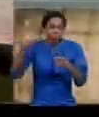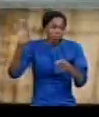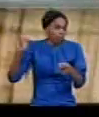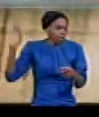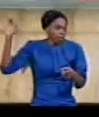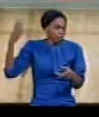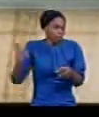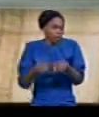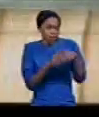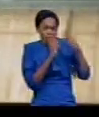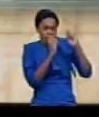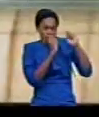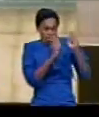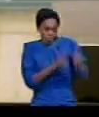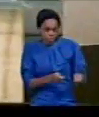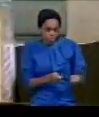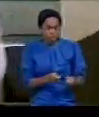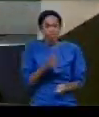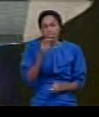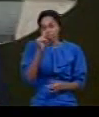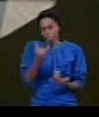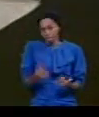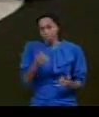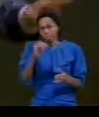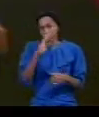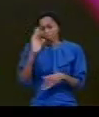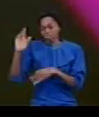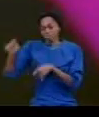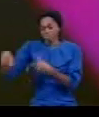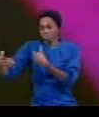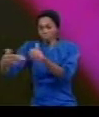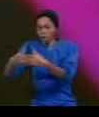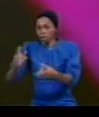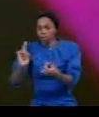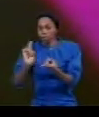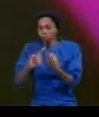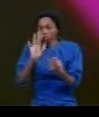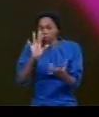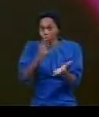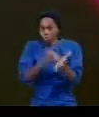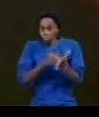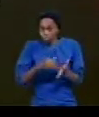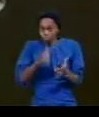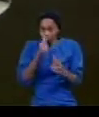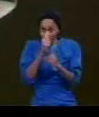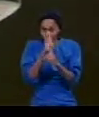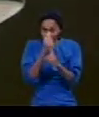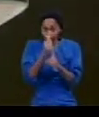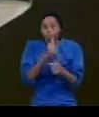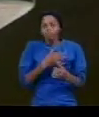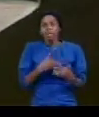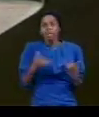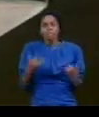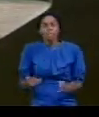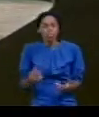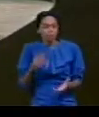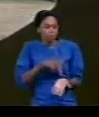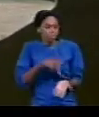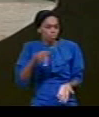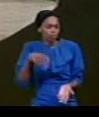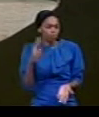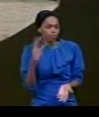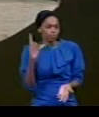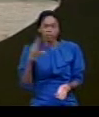gift. Then you are back to the old self. Paul the apostle said, and be found in him,